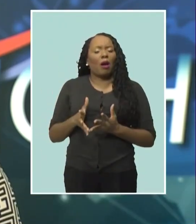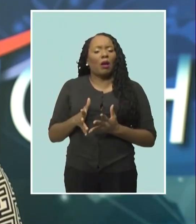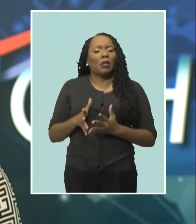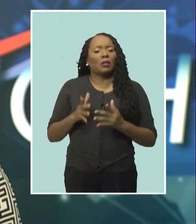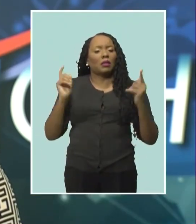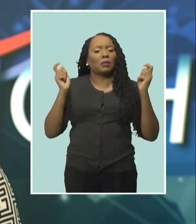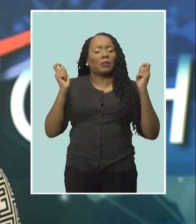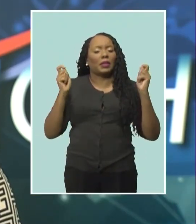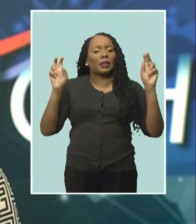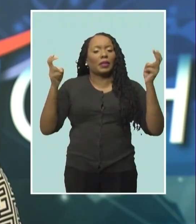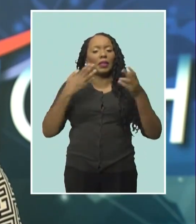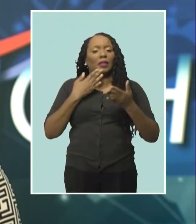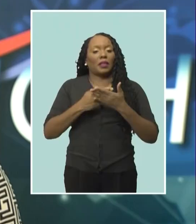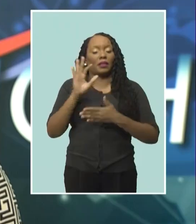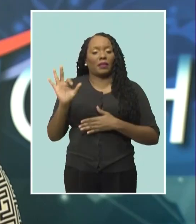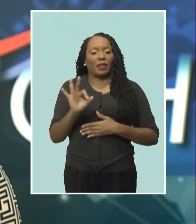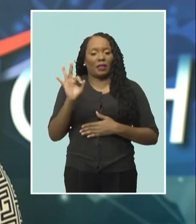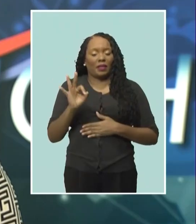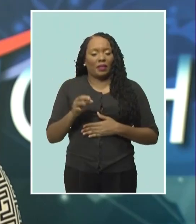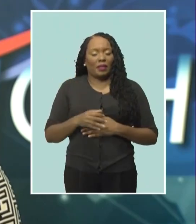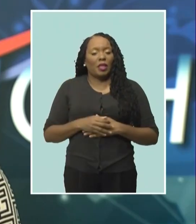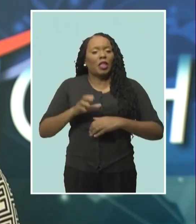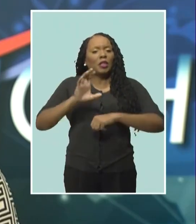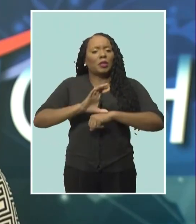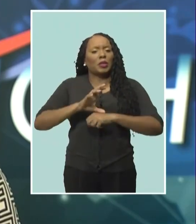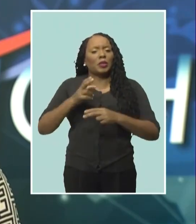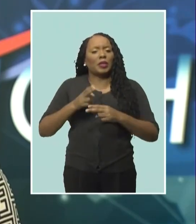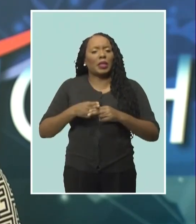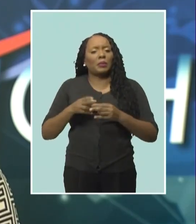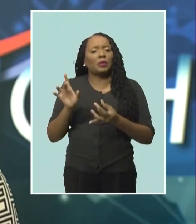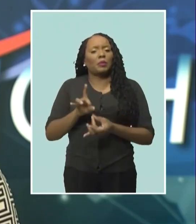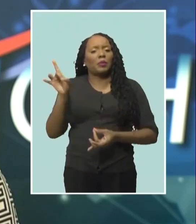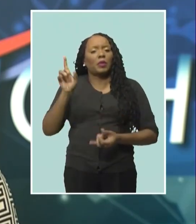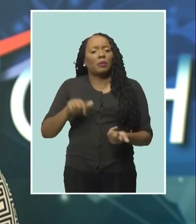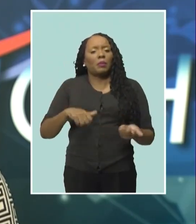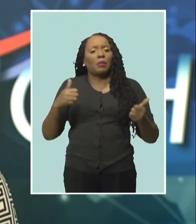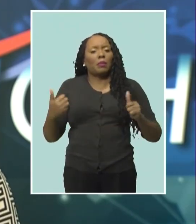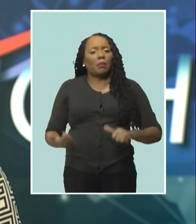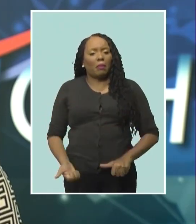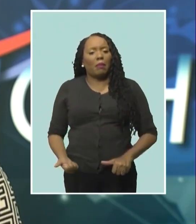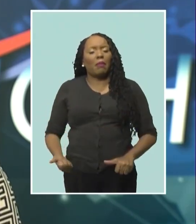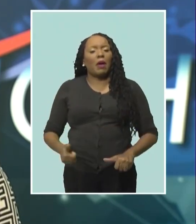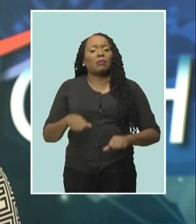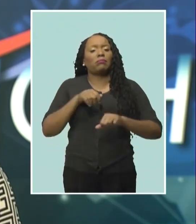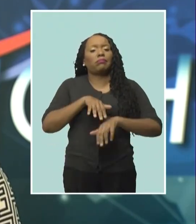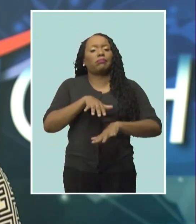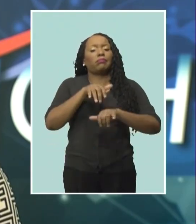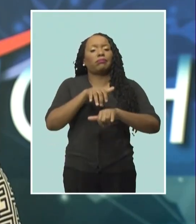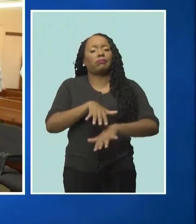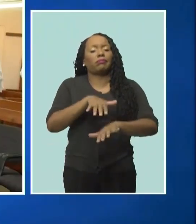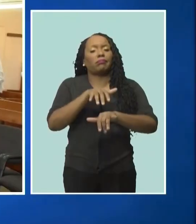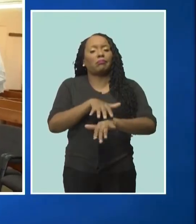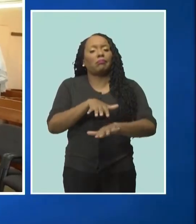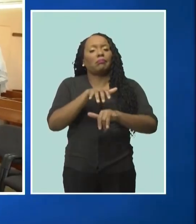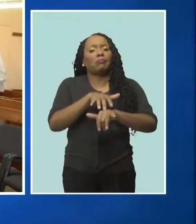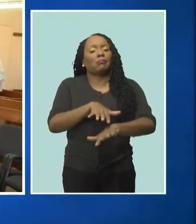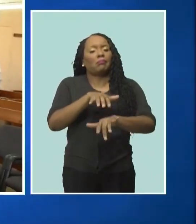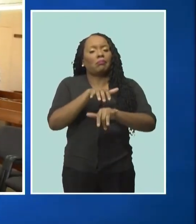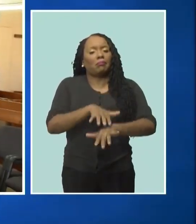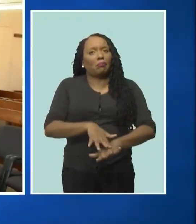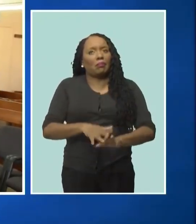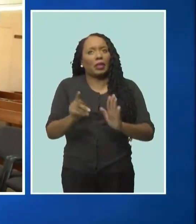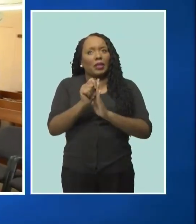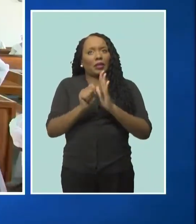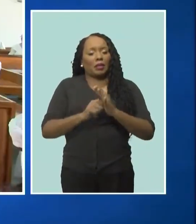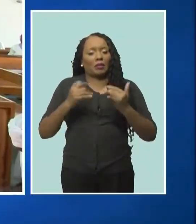Friday, members of the Spiritual Baptist faith took their message of the holy day to Bridgetown today. Reenacting the 14 Stations of the Cross, more